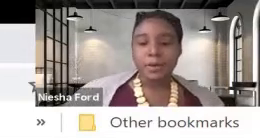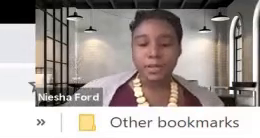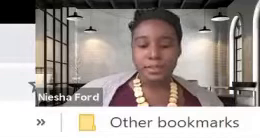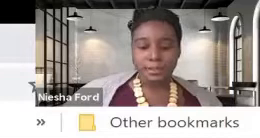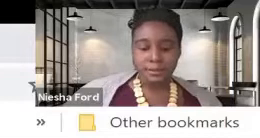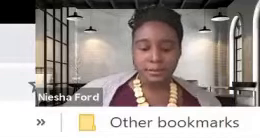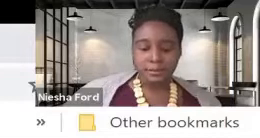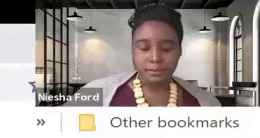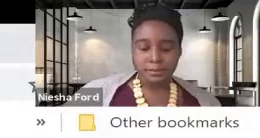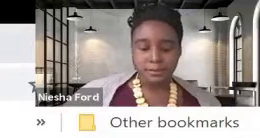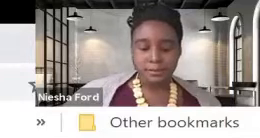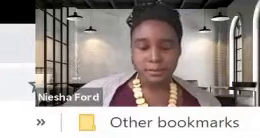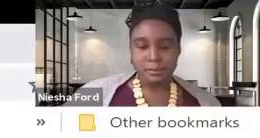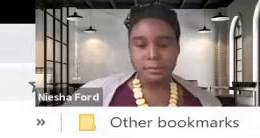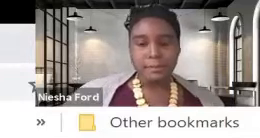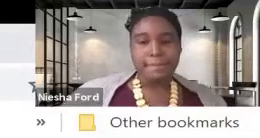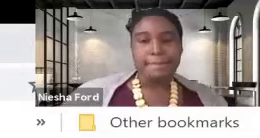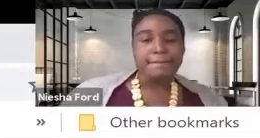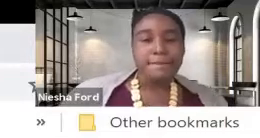All